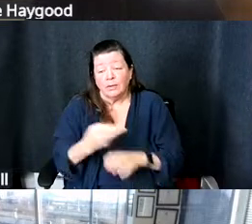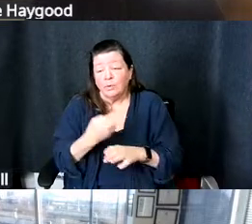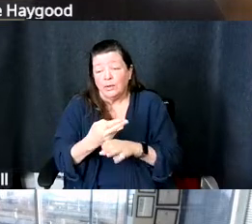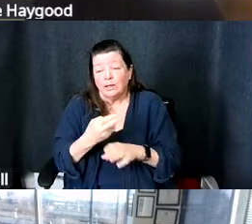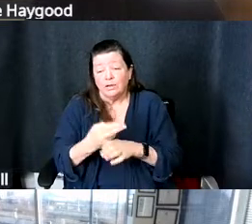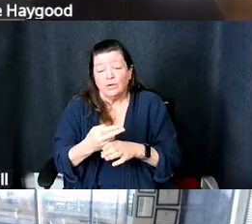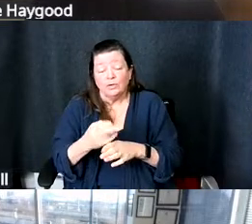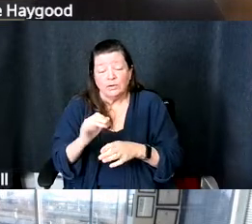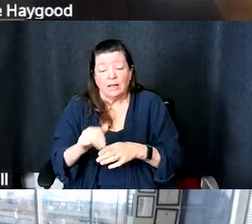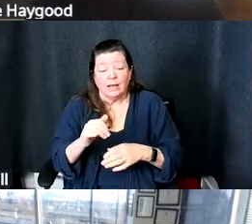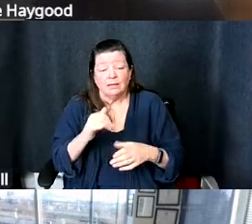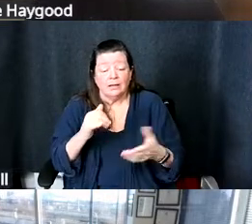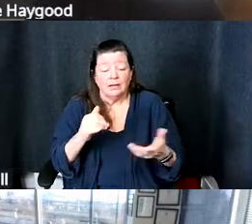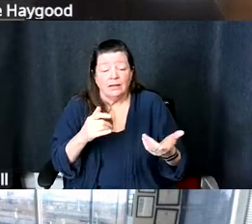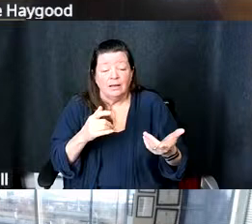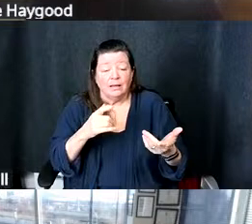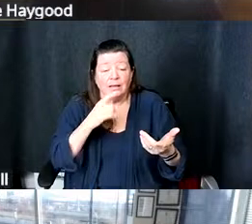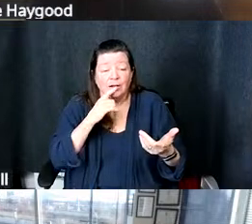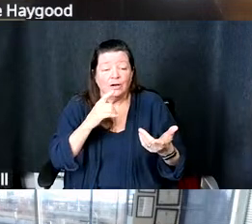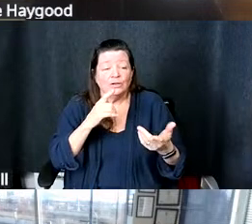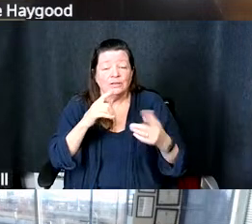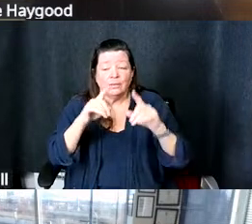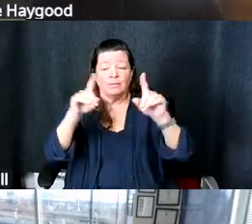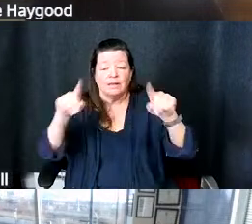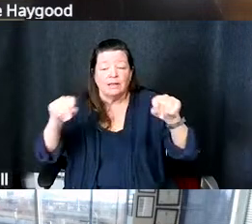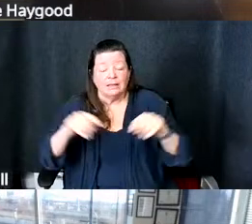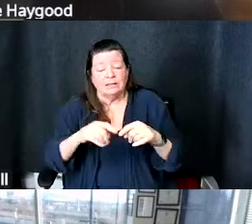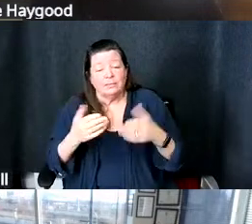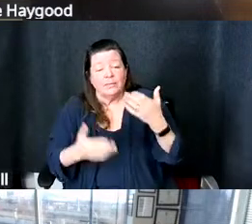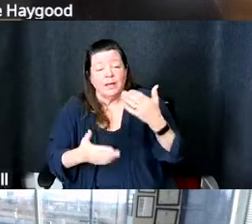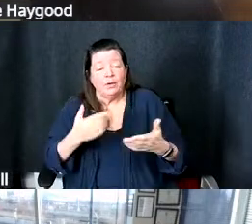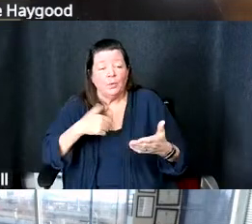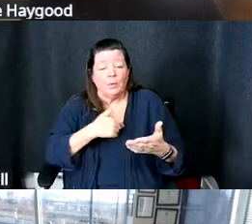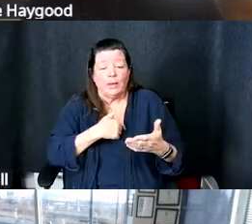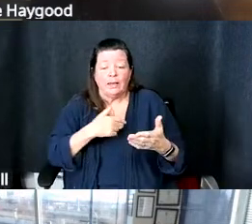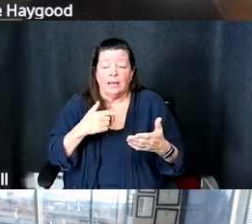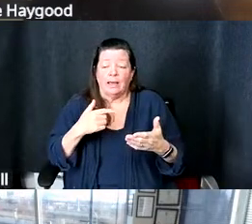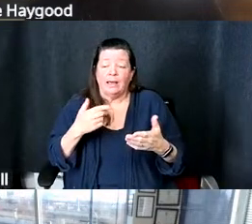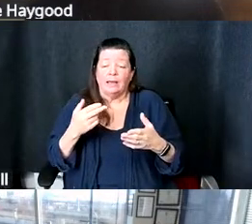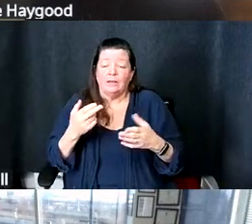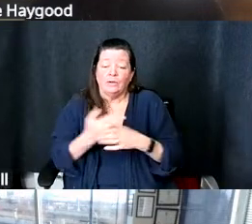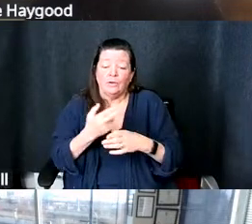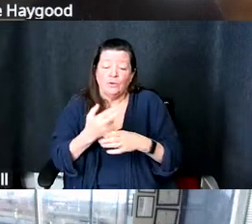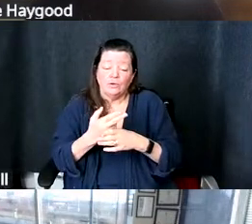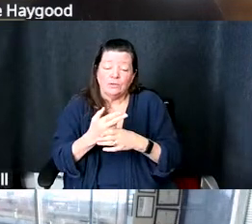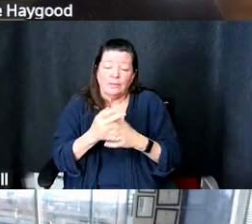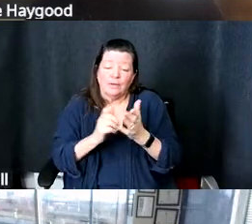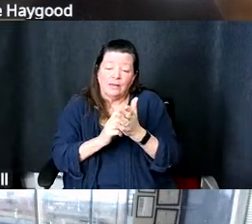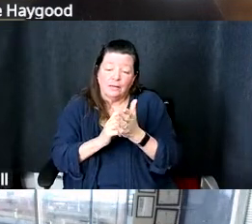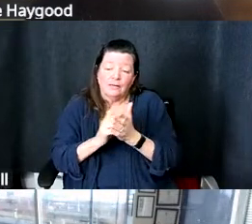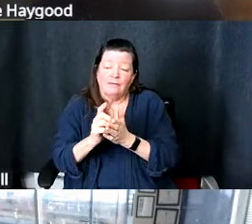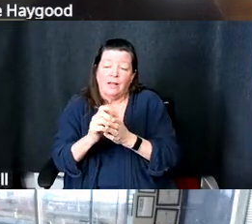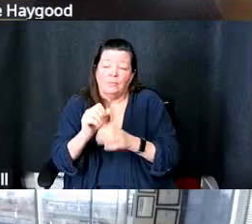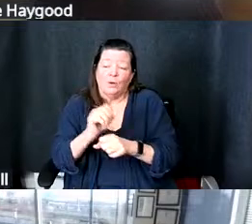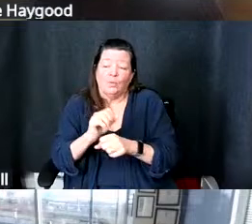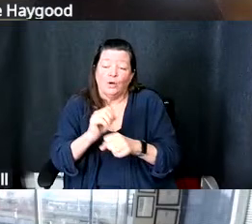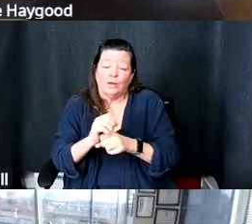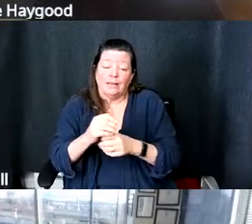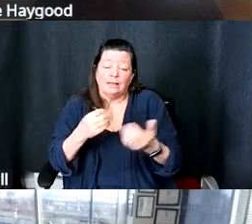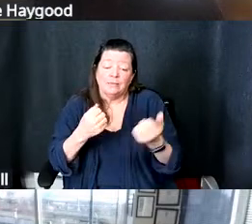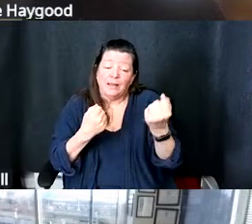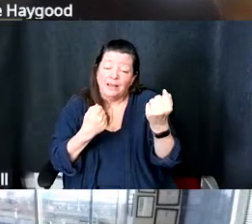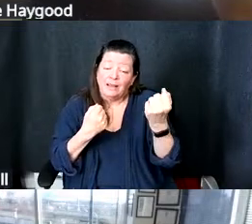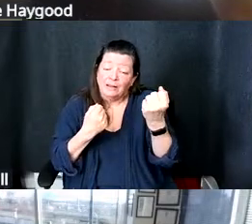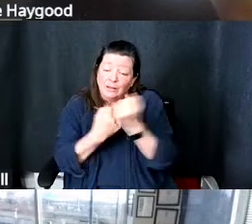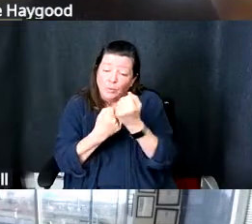about the pillars underneath, it makes me think about some of the painting and development work that is being funded by community